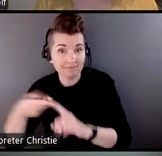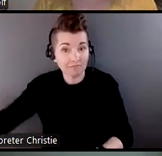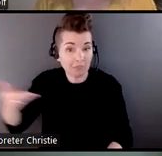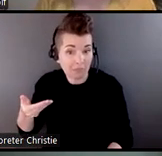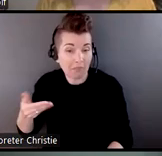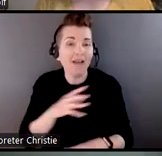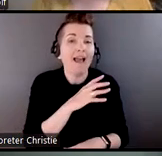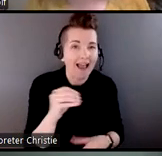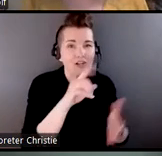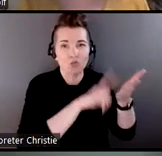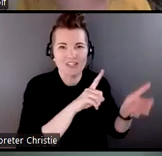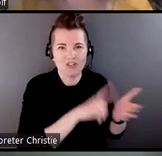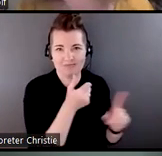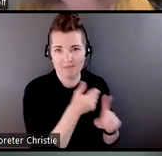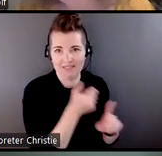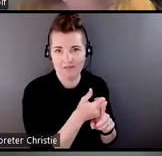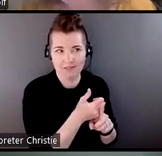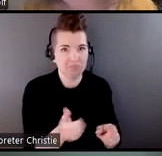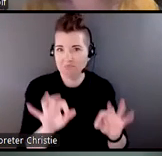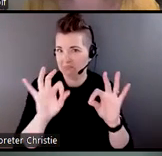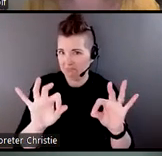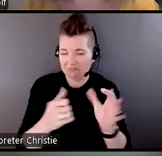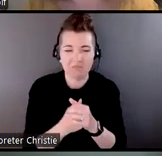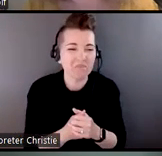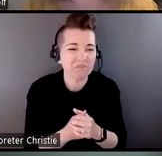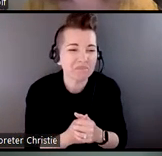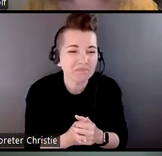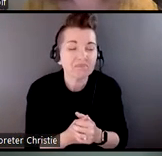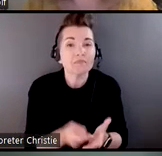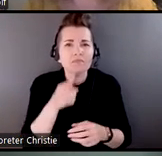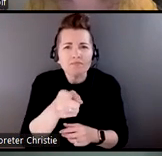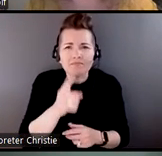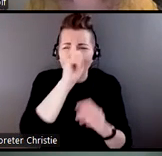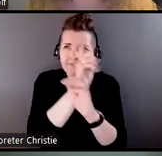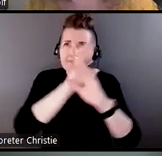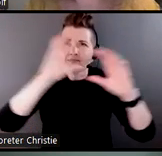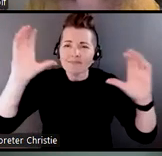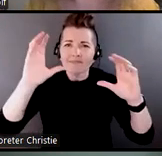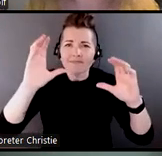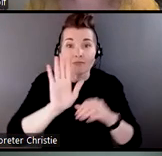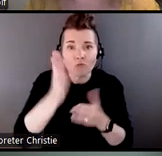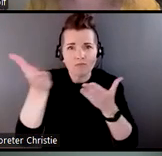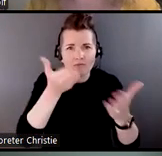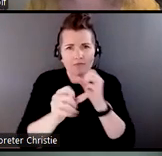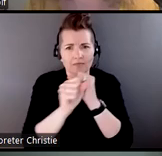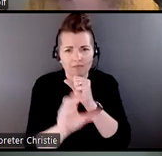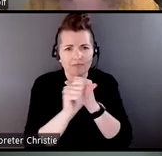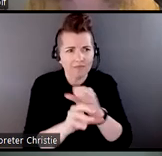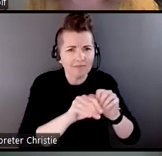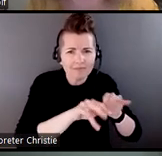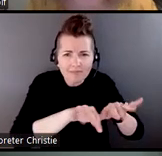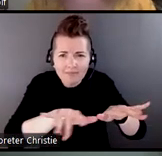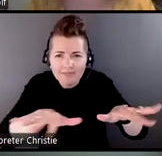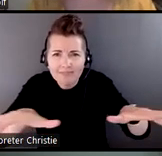is something that we're going to talk about because when we talk about marketing your services, we're looking at how do you reach people in your